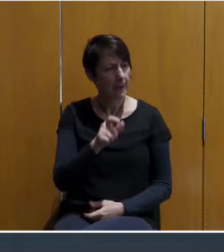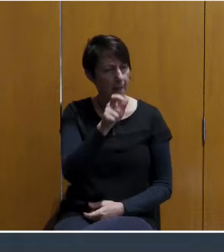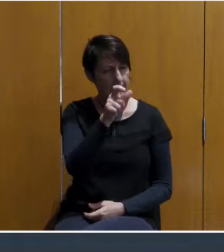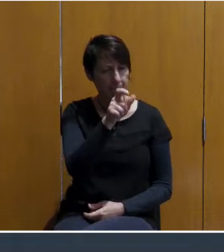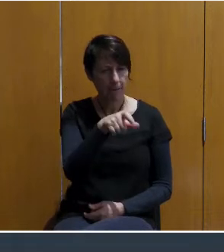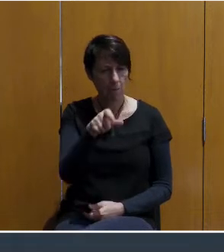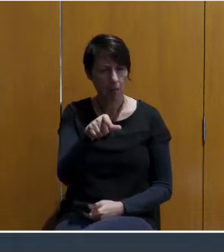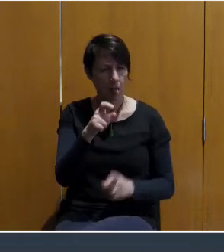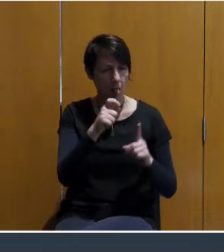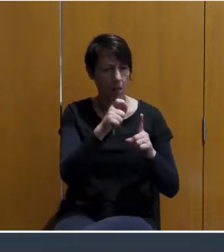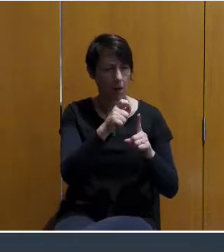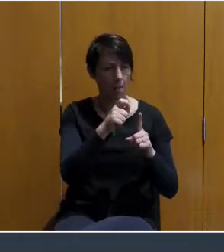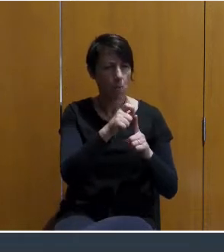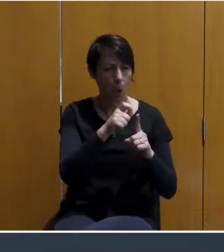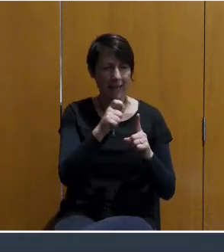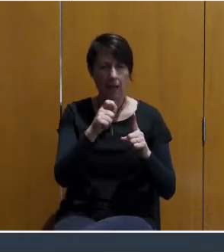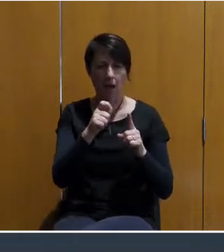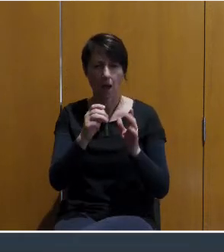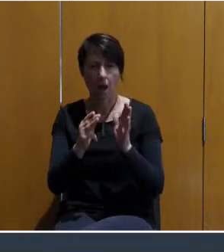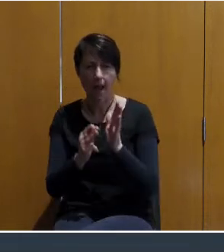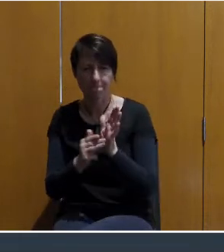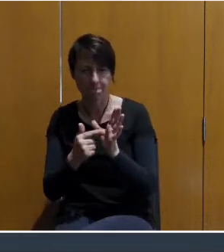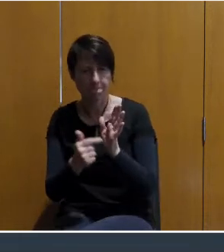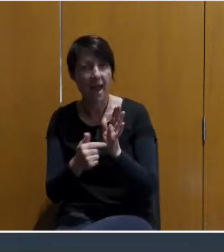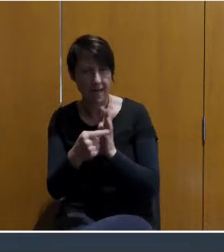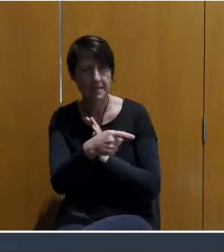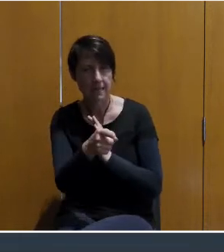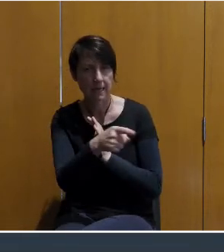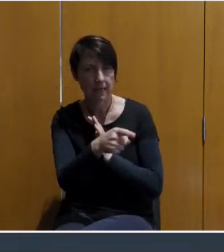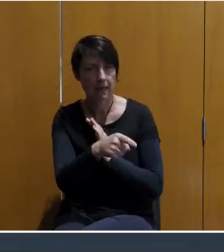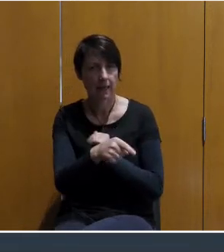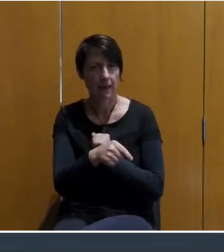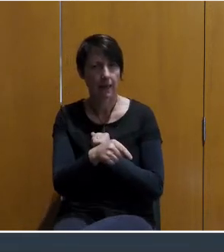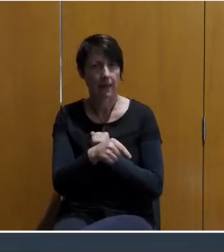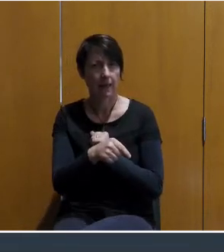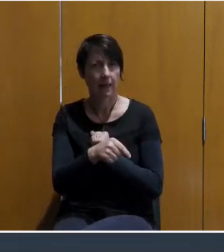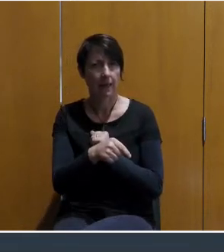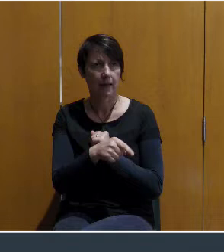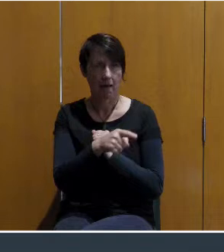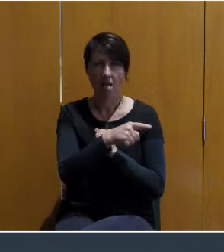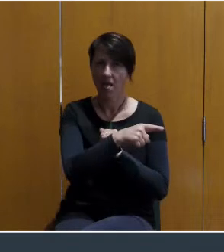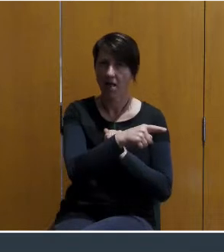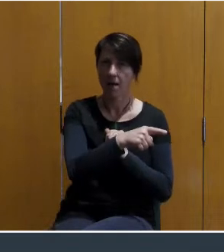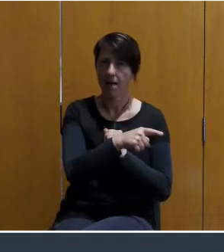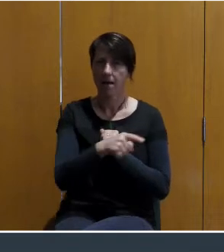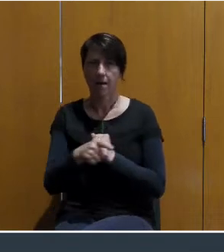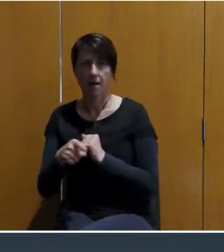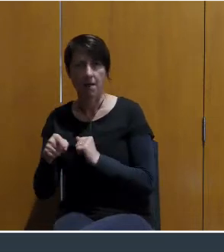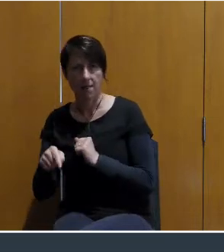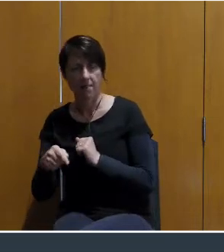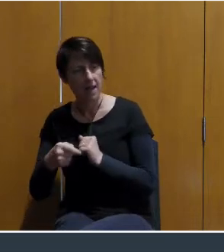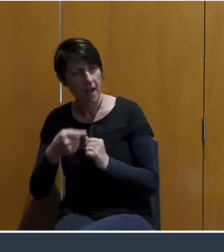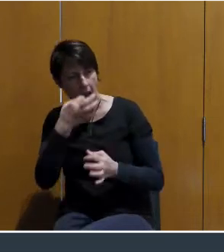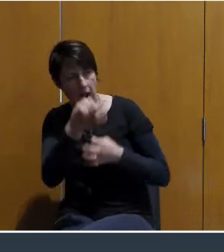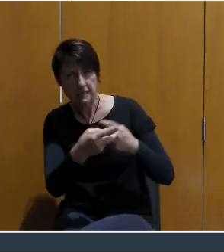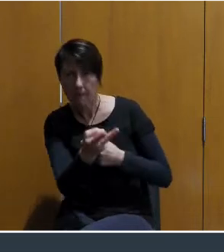Matt, actually consulted with, who said that dogs aren't a problem for dotterels. Well, I just can't understand